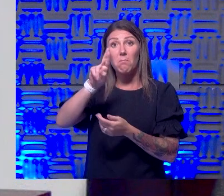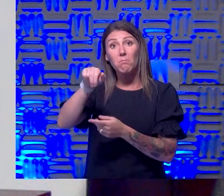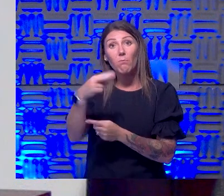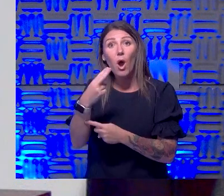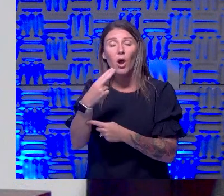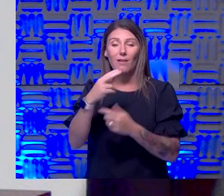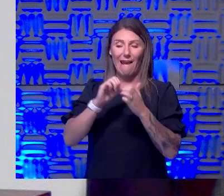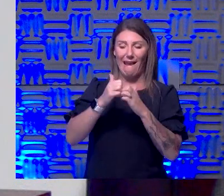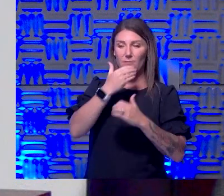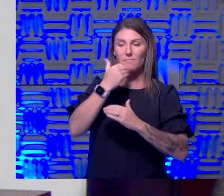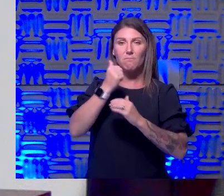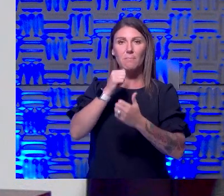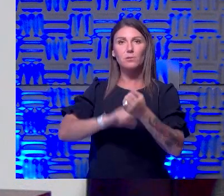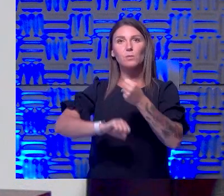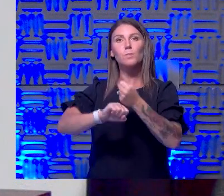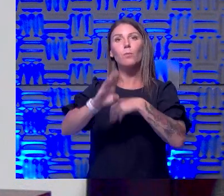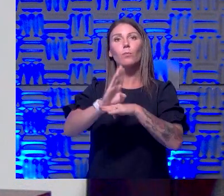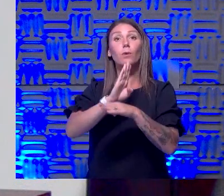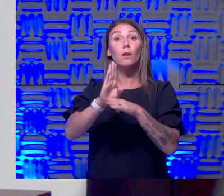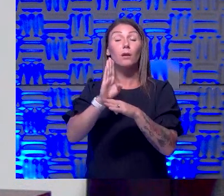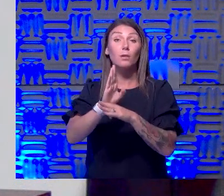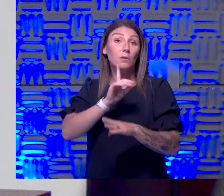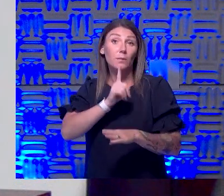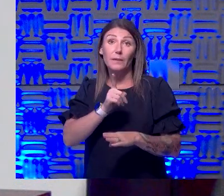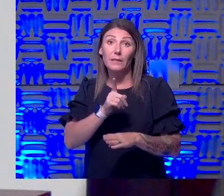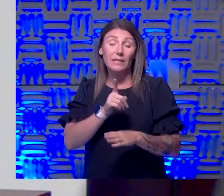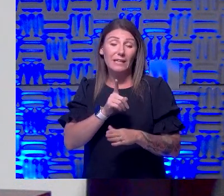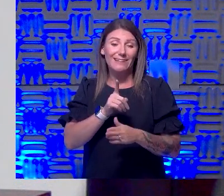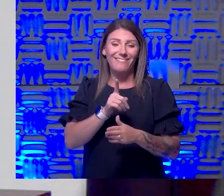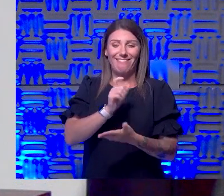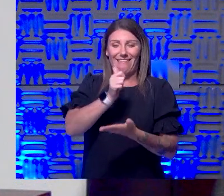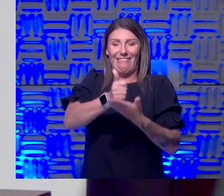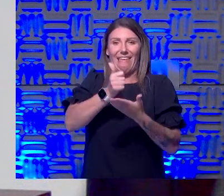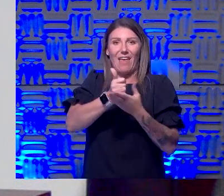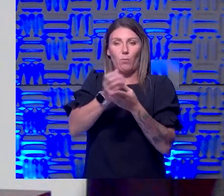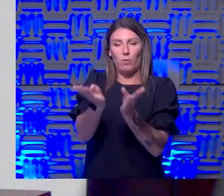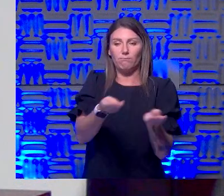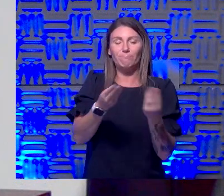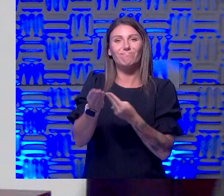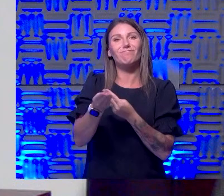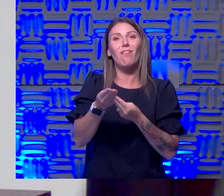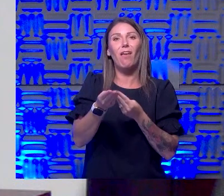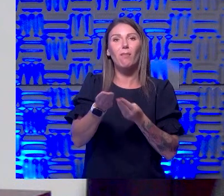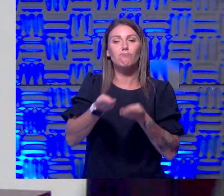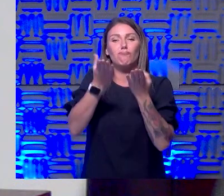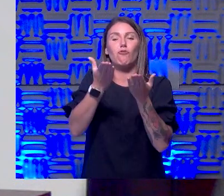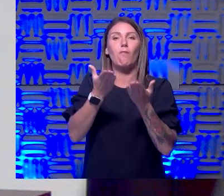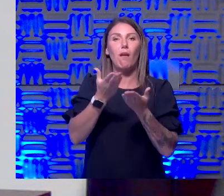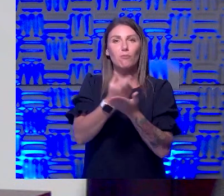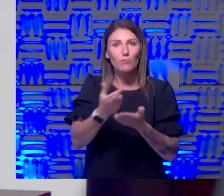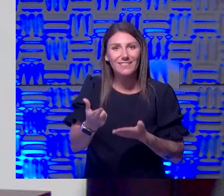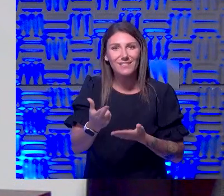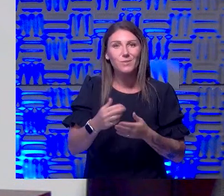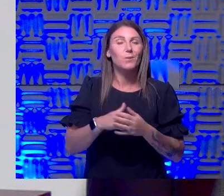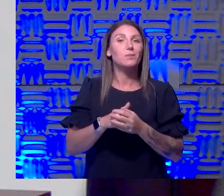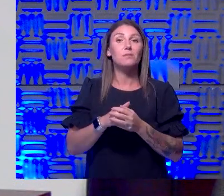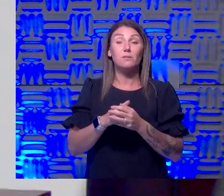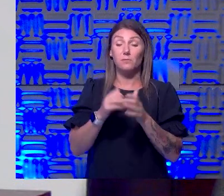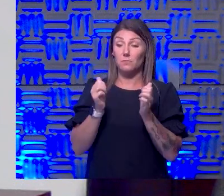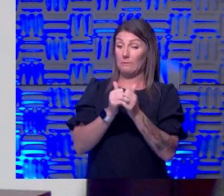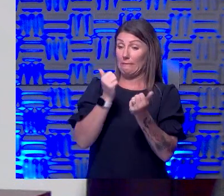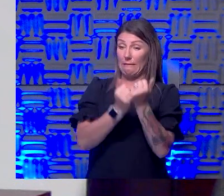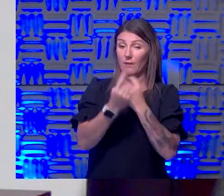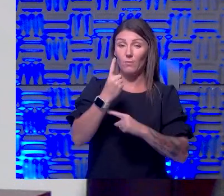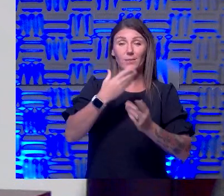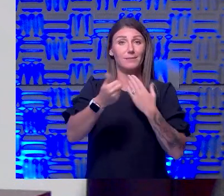could support business was to be the very best curator of resources for them. You know, as with everyone,